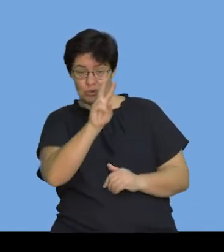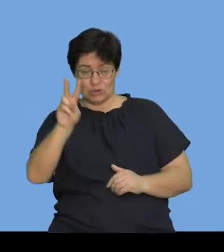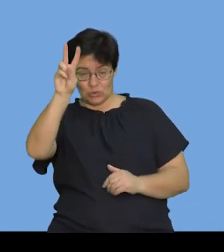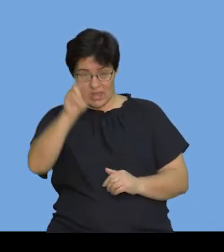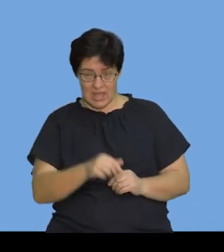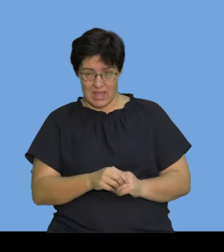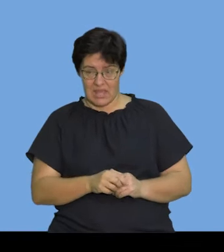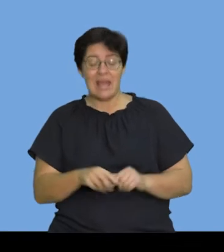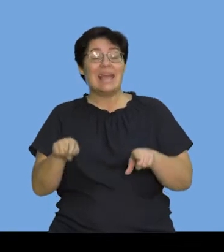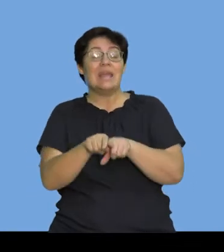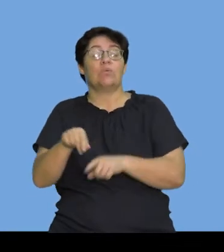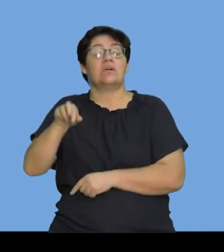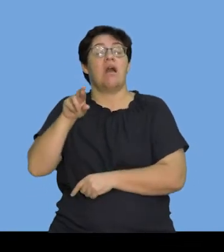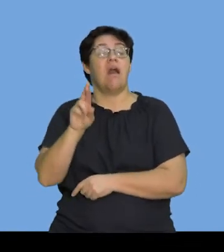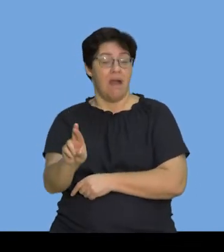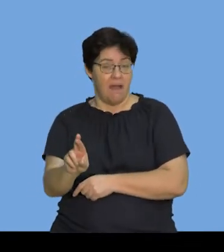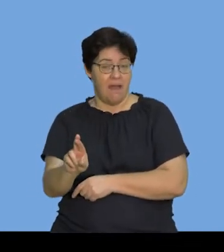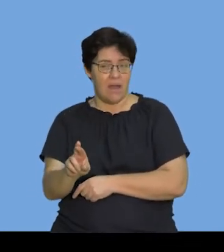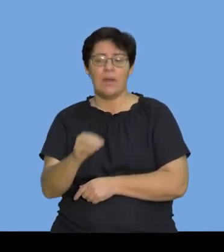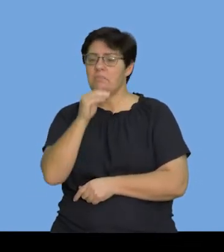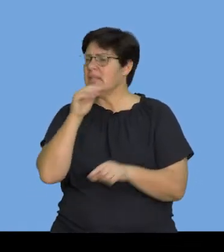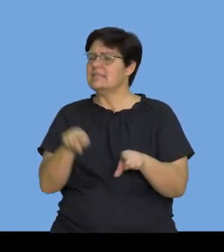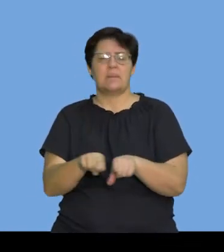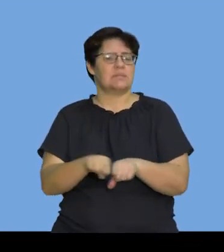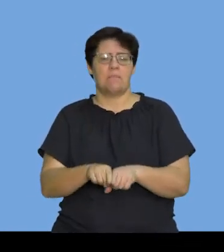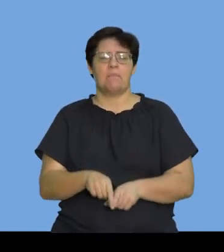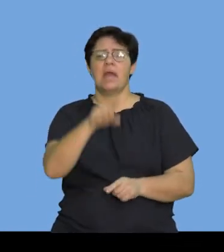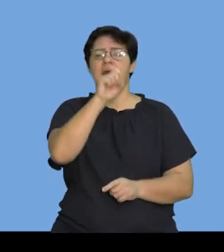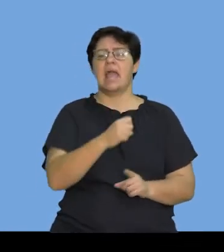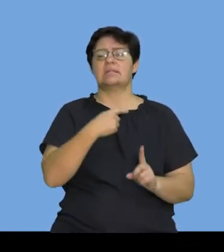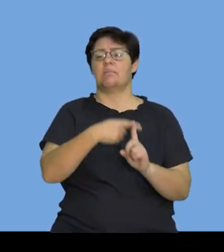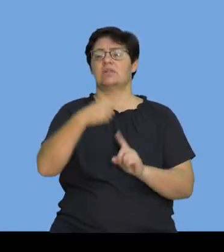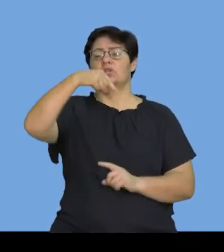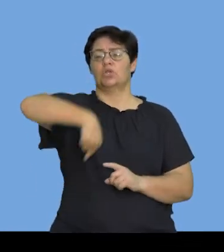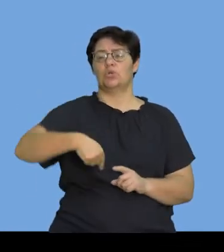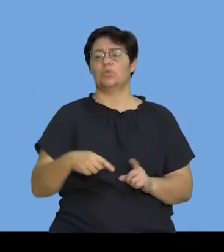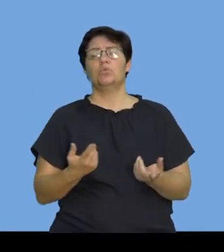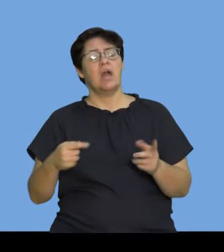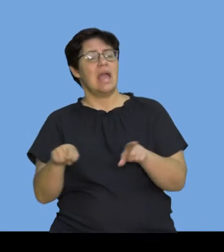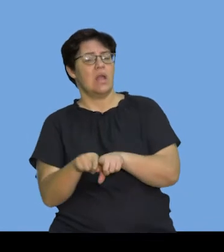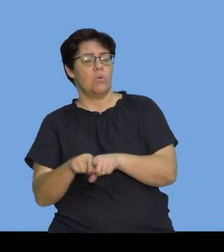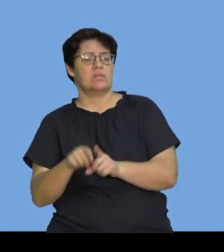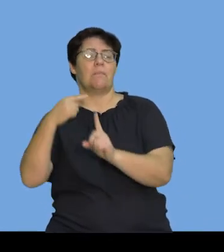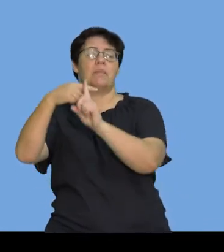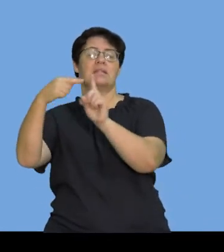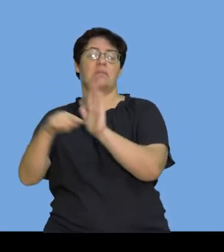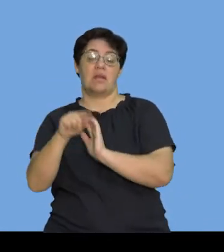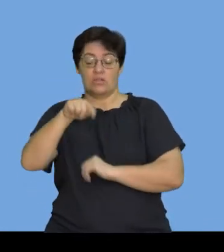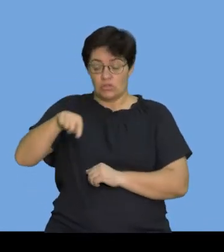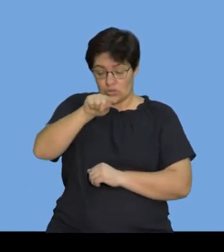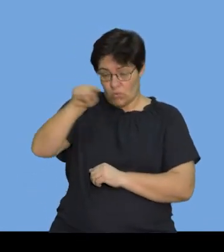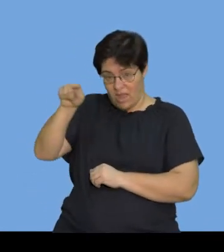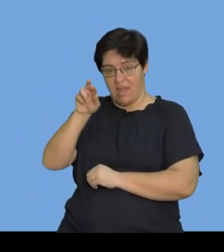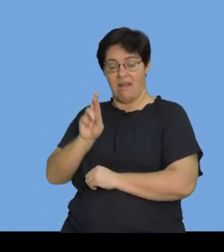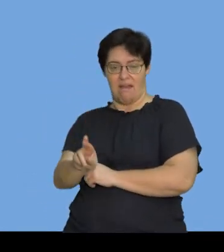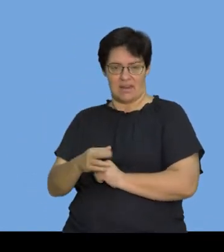r, this is the same as x plus q equal to plus or minus the square root of a.